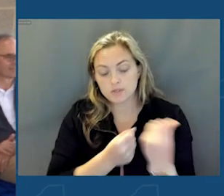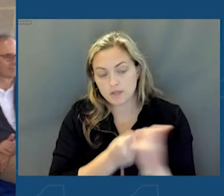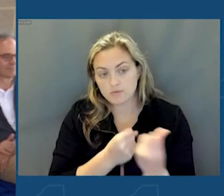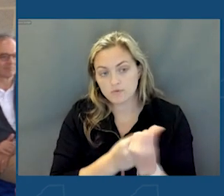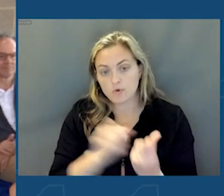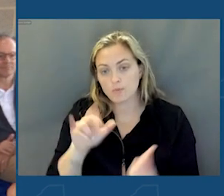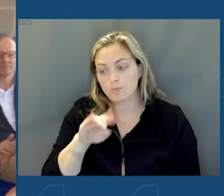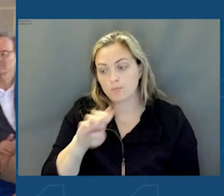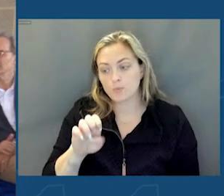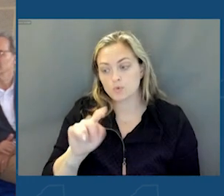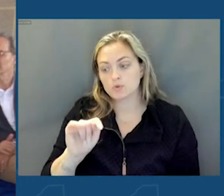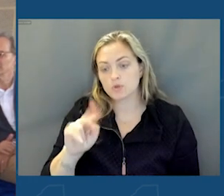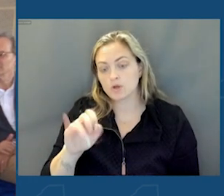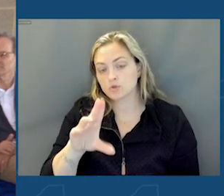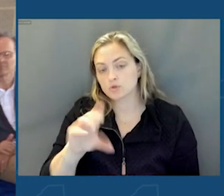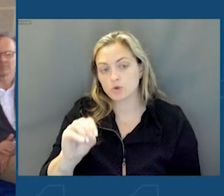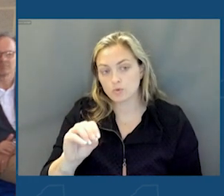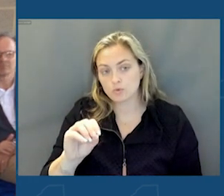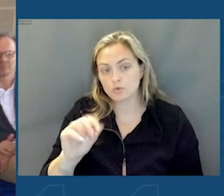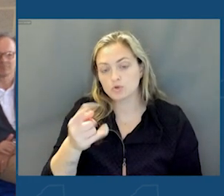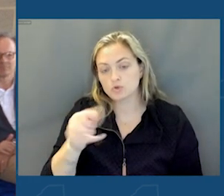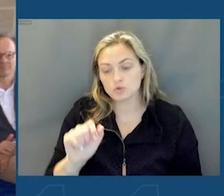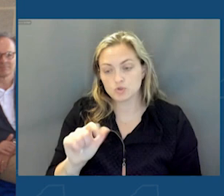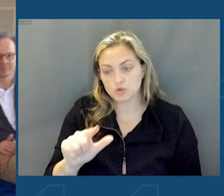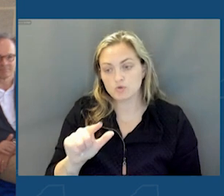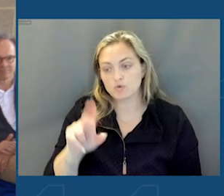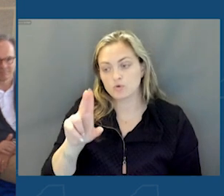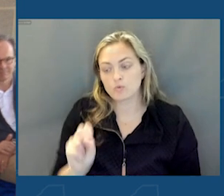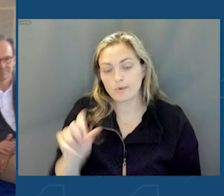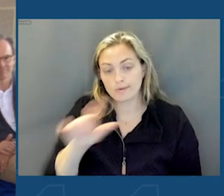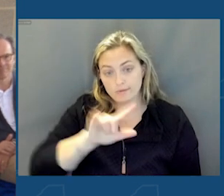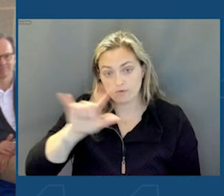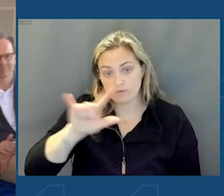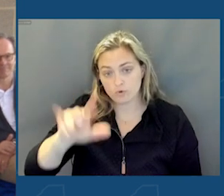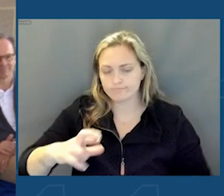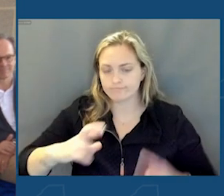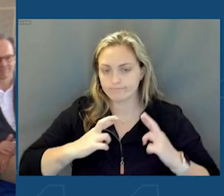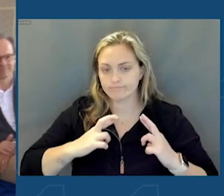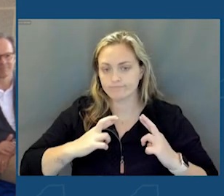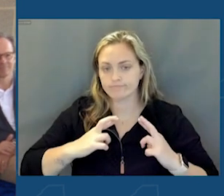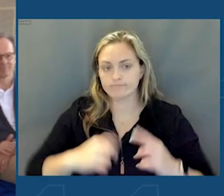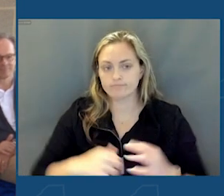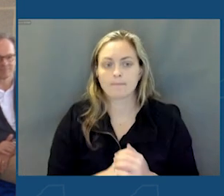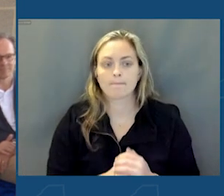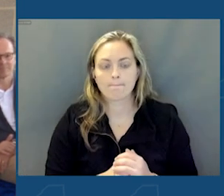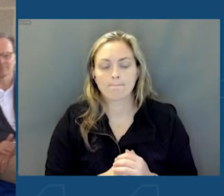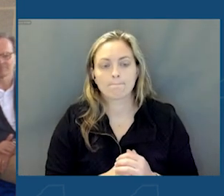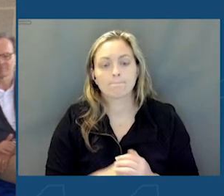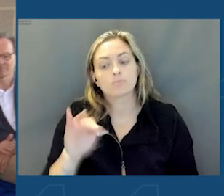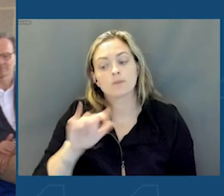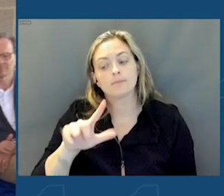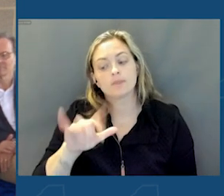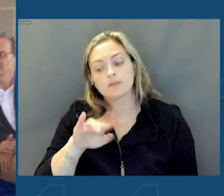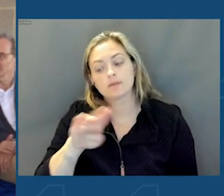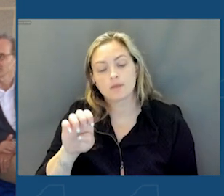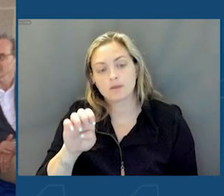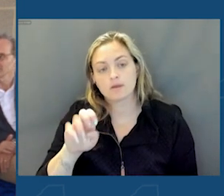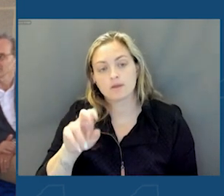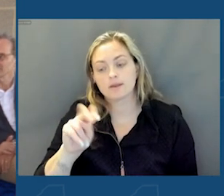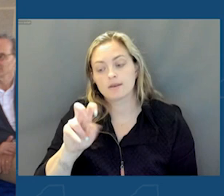Tuxell, general, United States Air Force, retired. Bill Yale, Navy